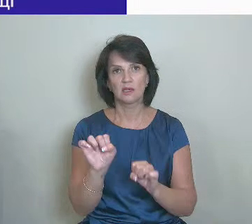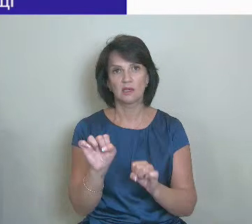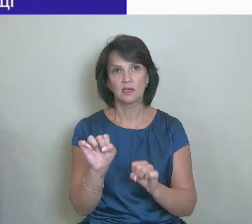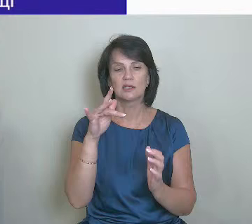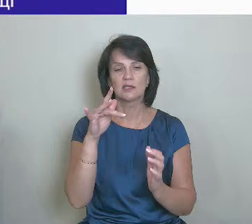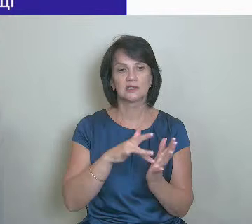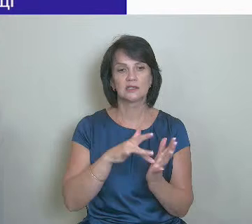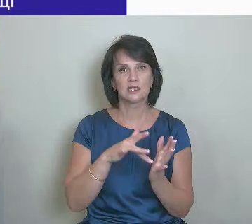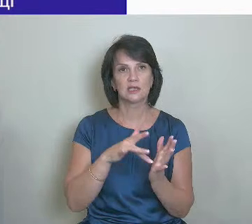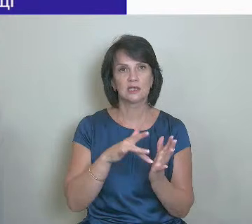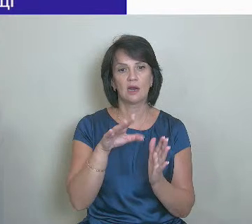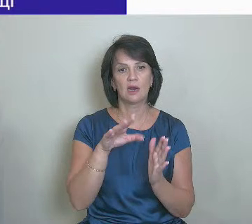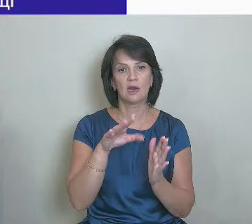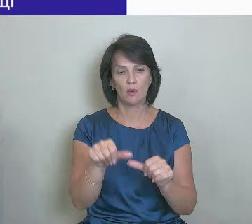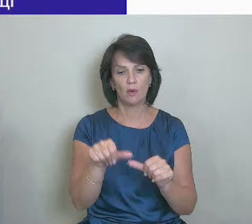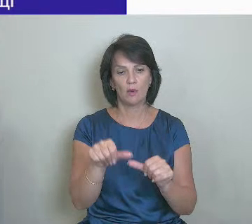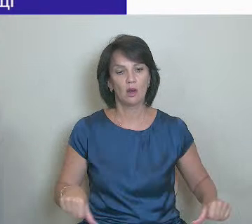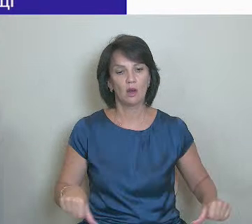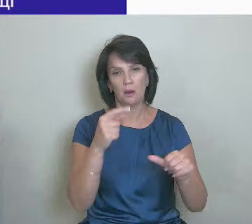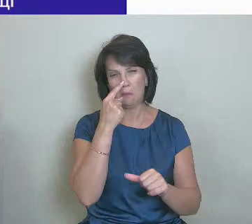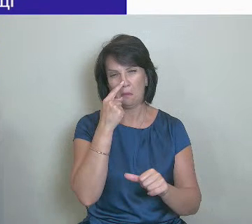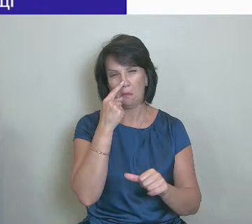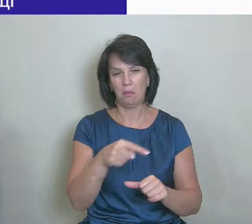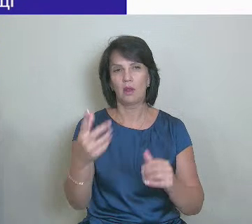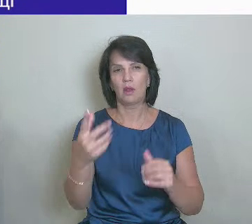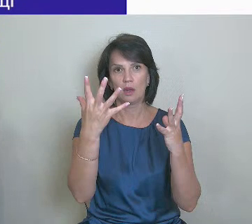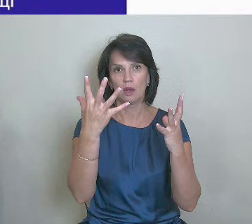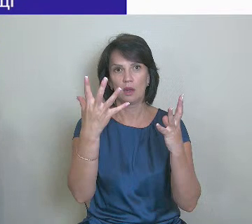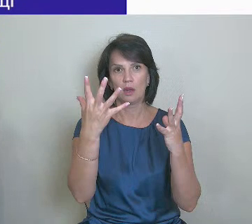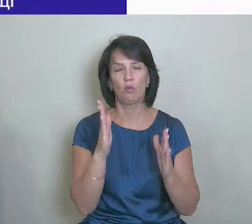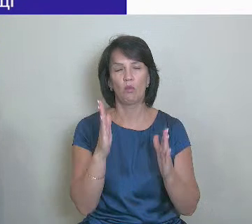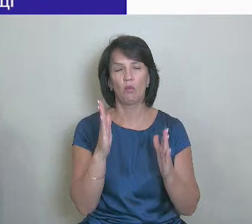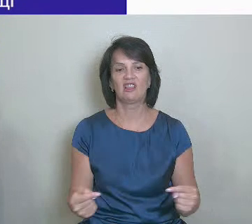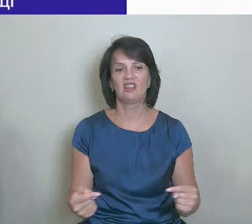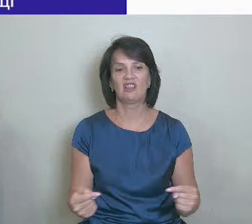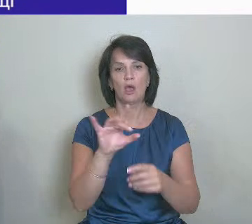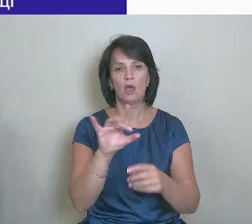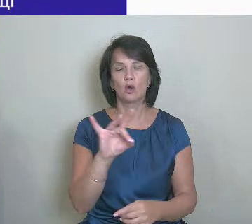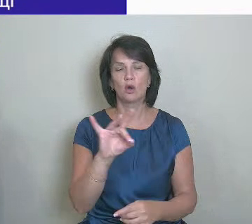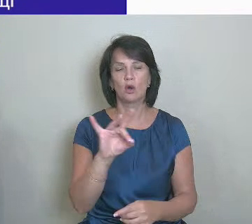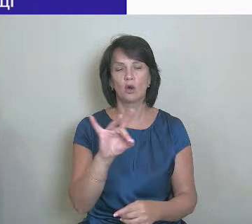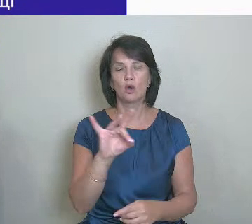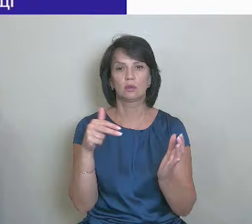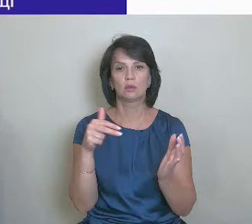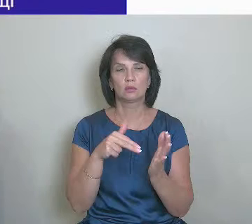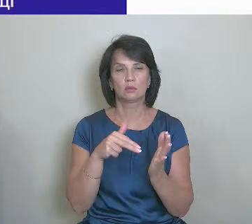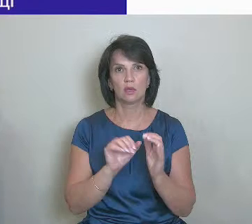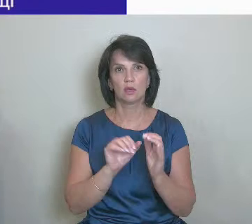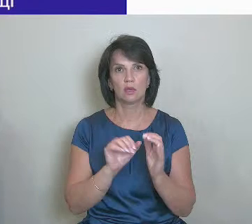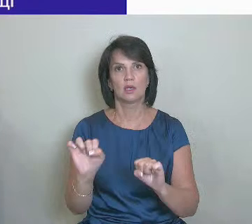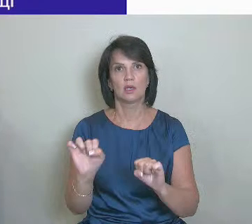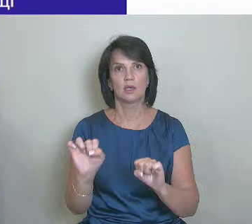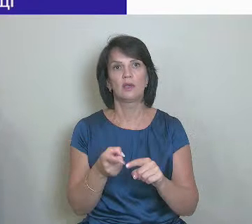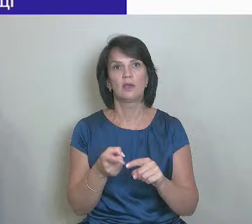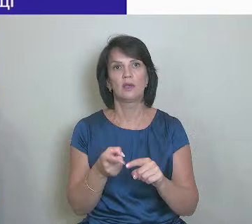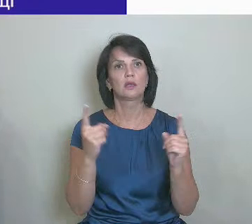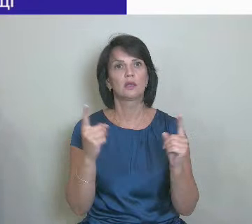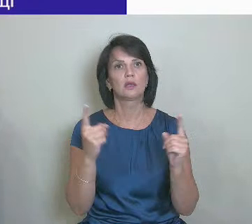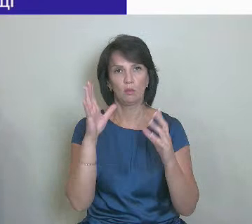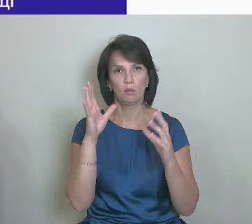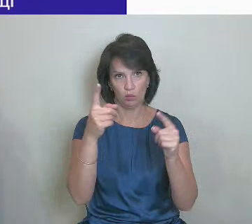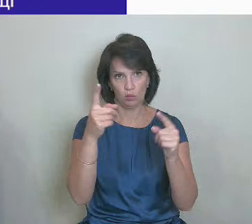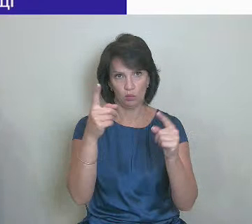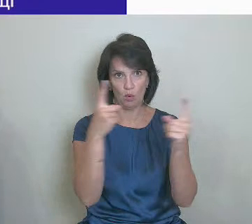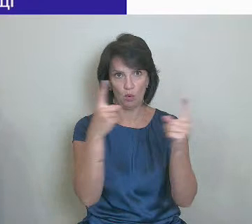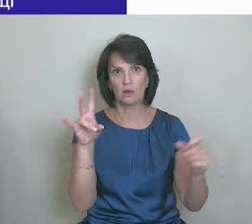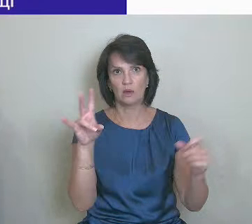the deposit. And by the way, the CC is going to establish the amount of the deposit